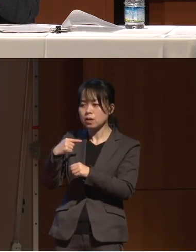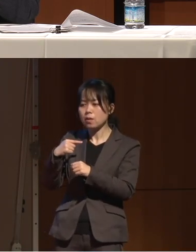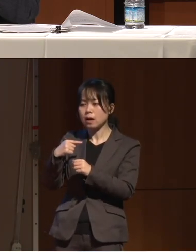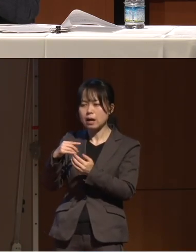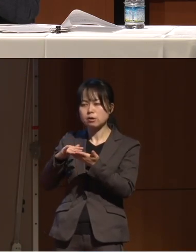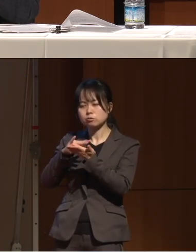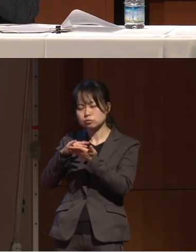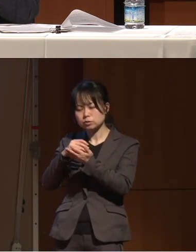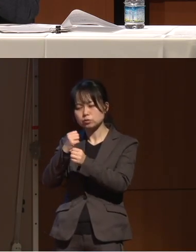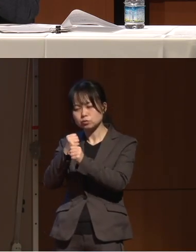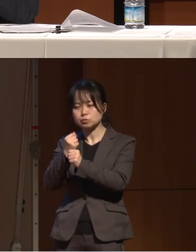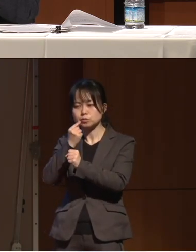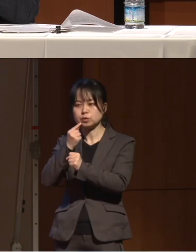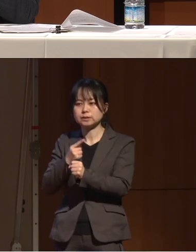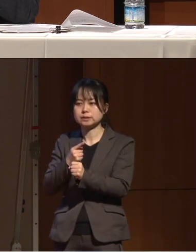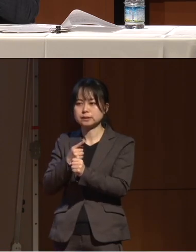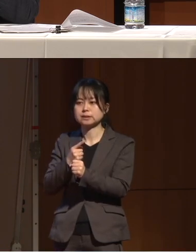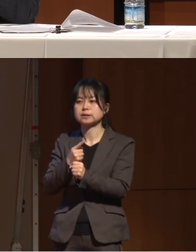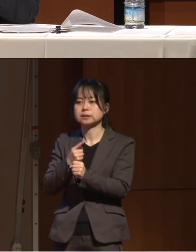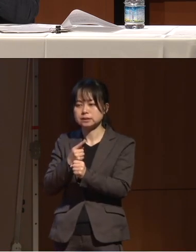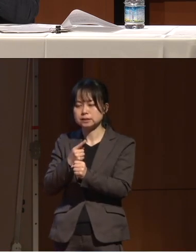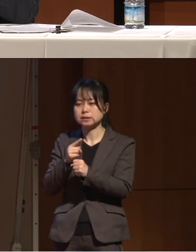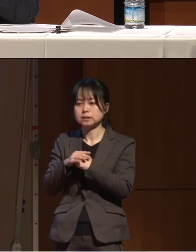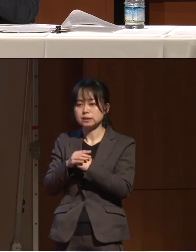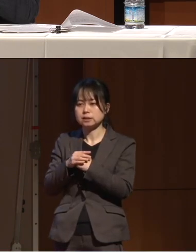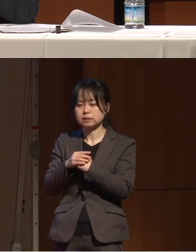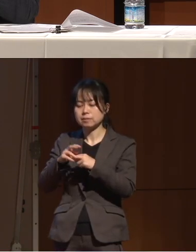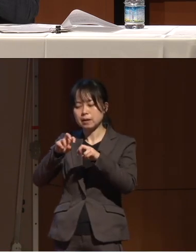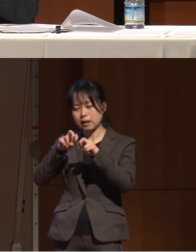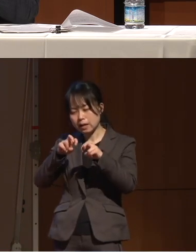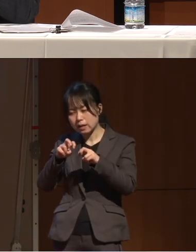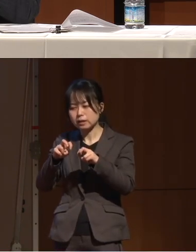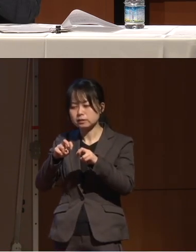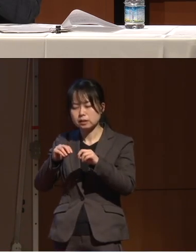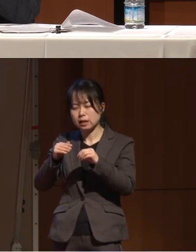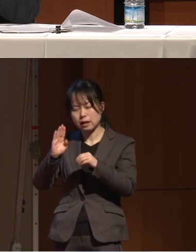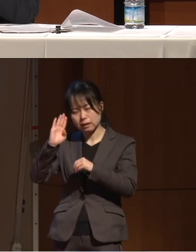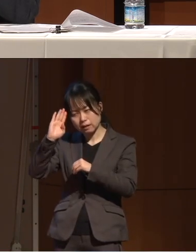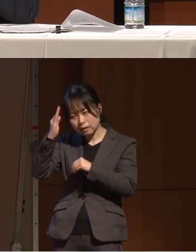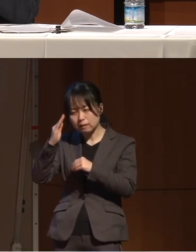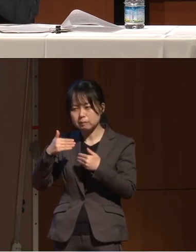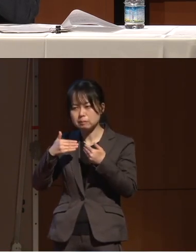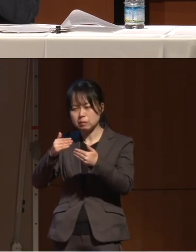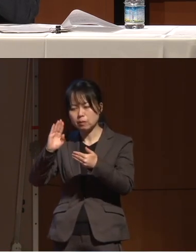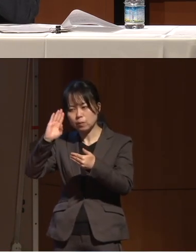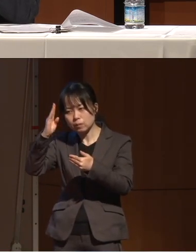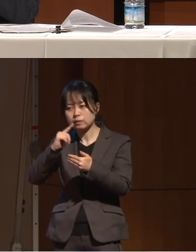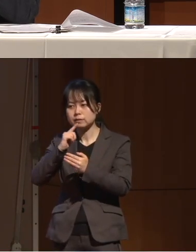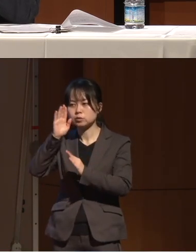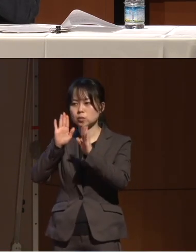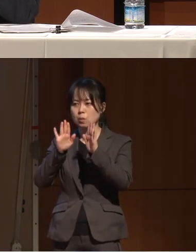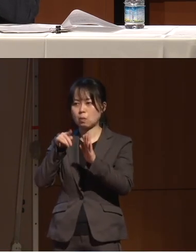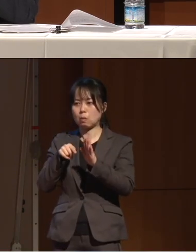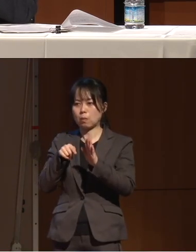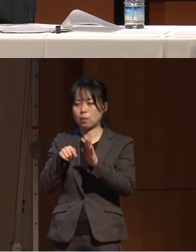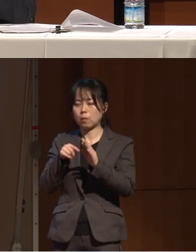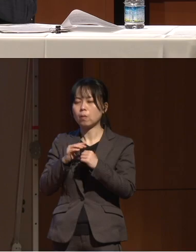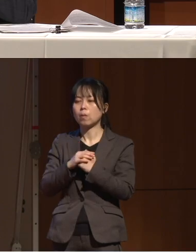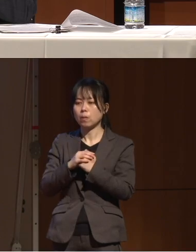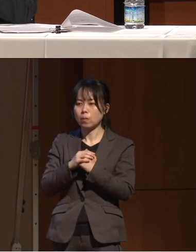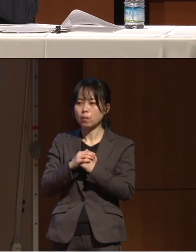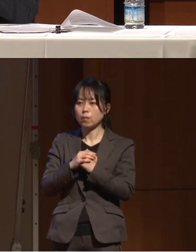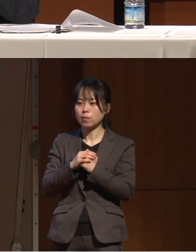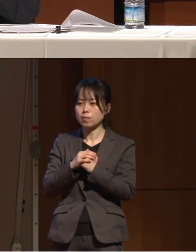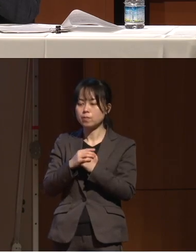smoothly. We think it's mainly based on our science